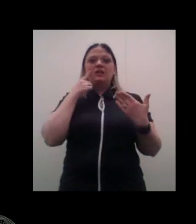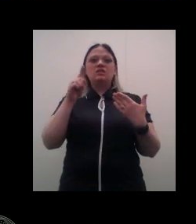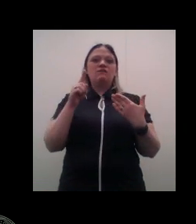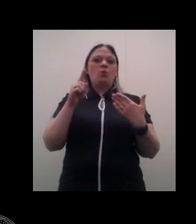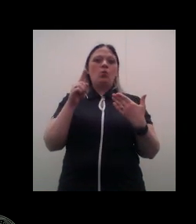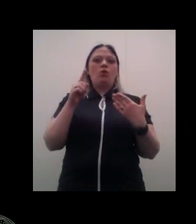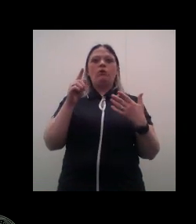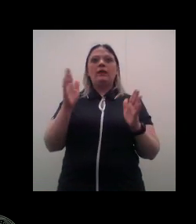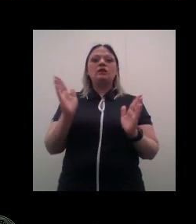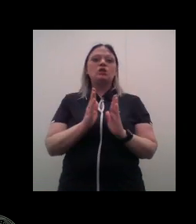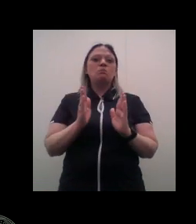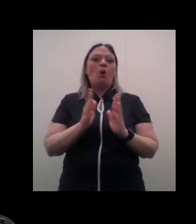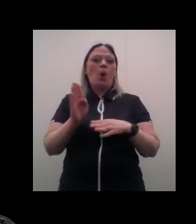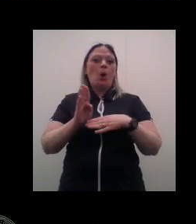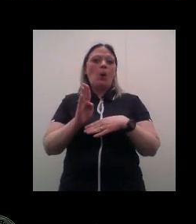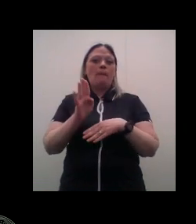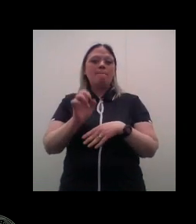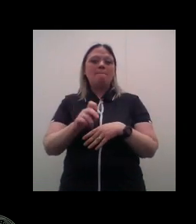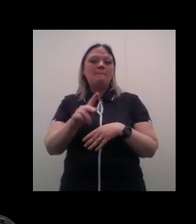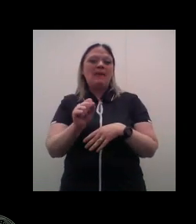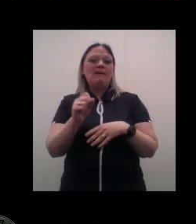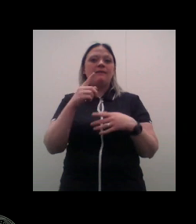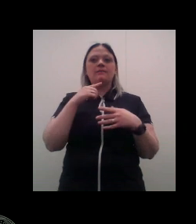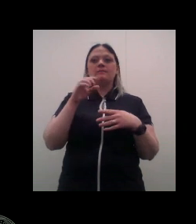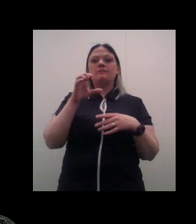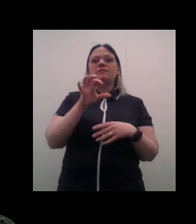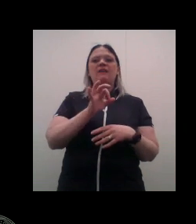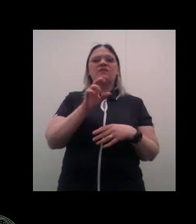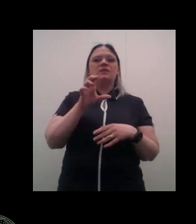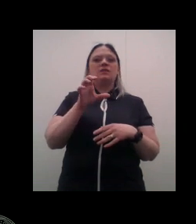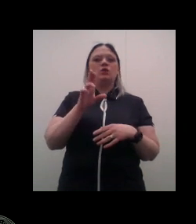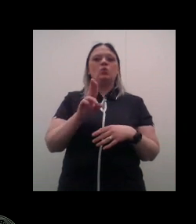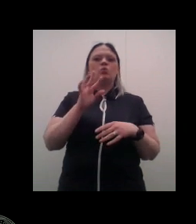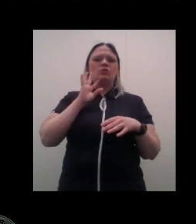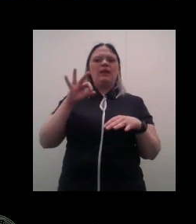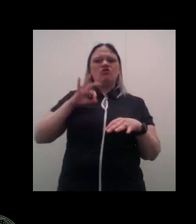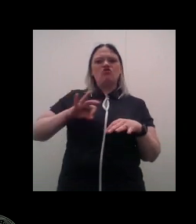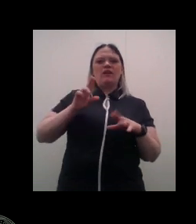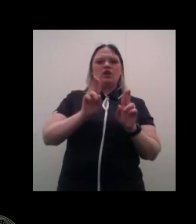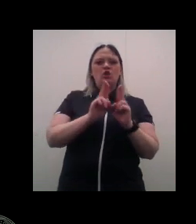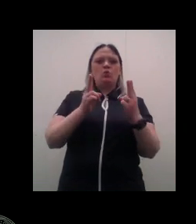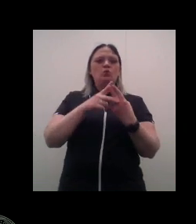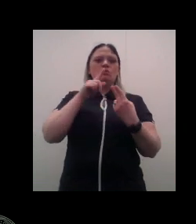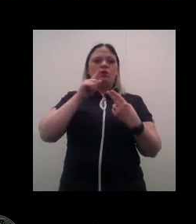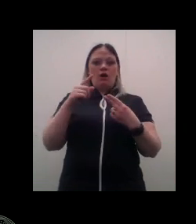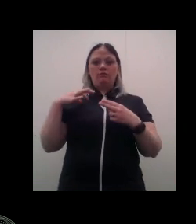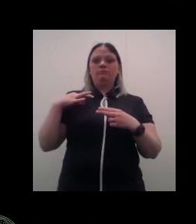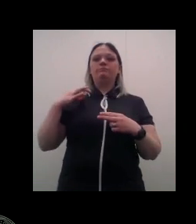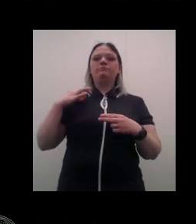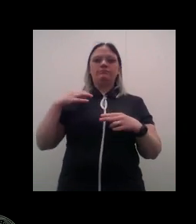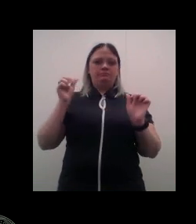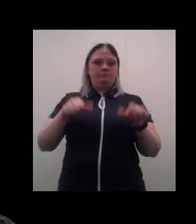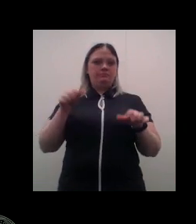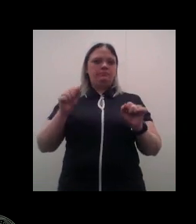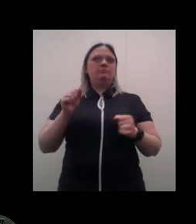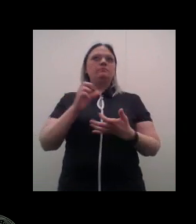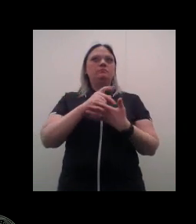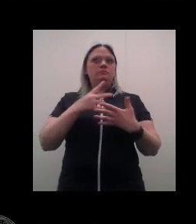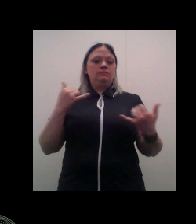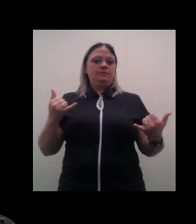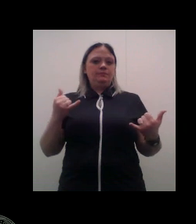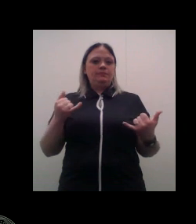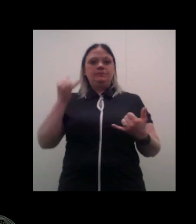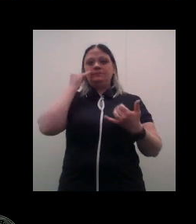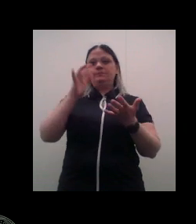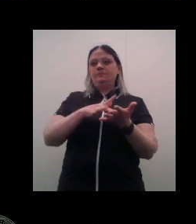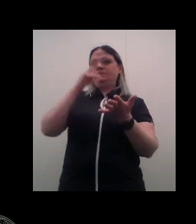so smaller banks and financial institutions, including credit unions, are eligible for that today. So we want those who are eligible to take advantage of